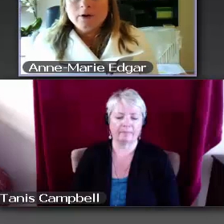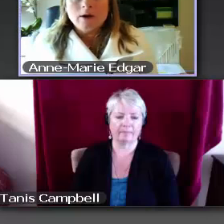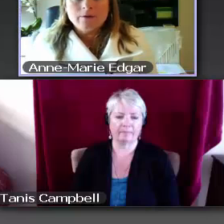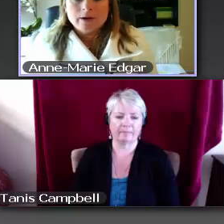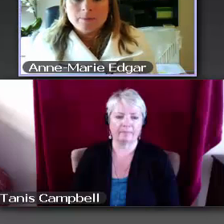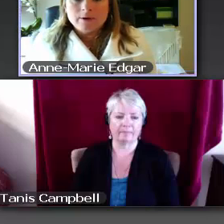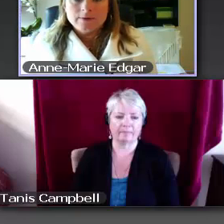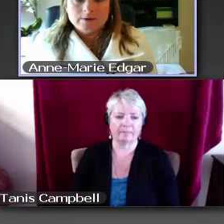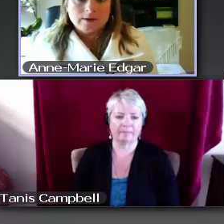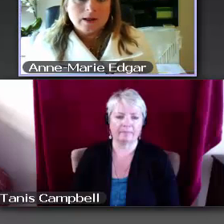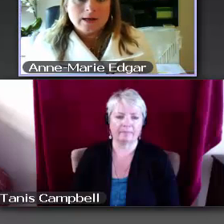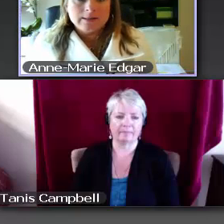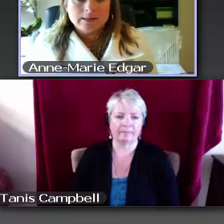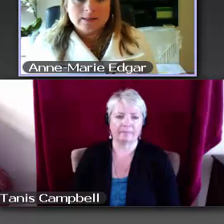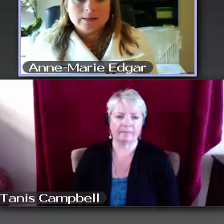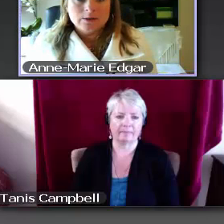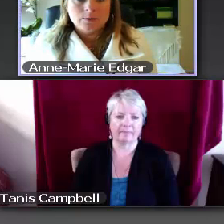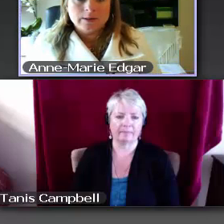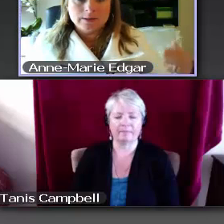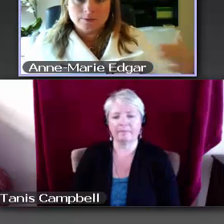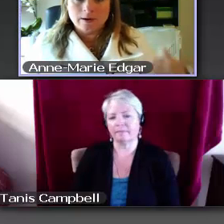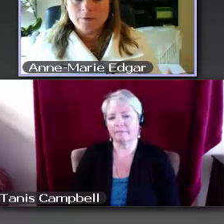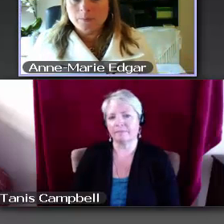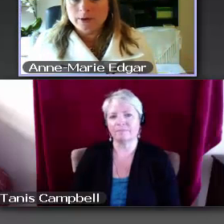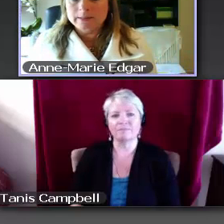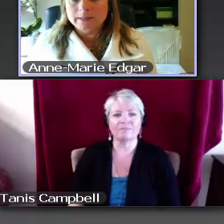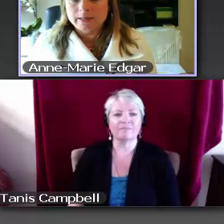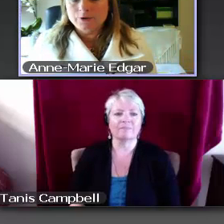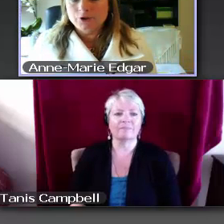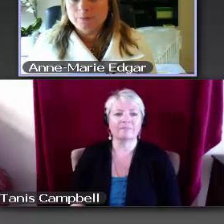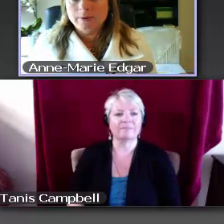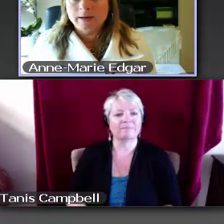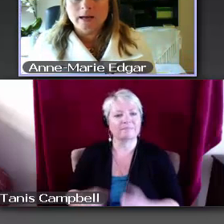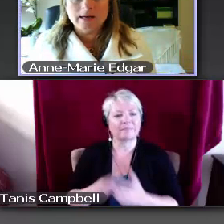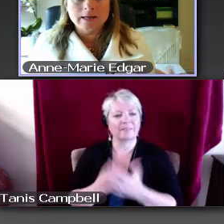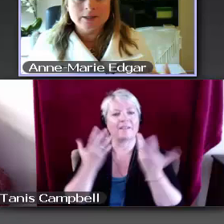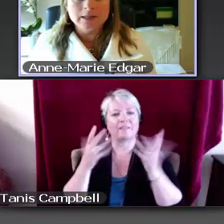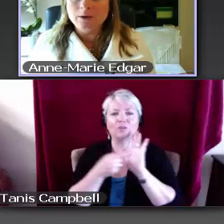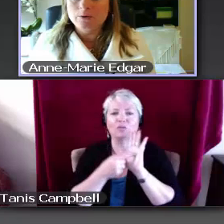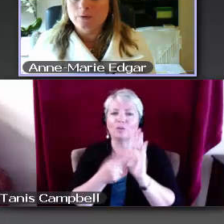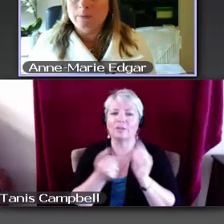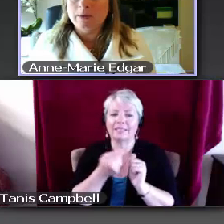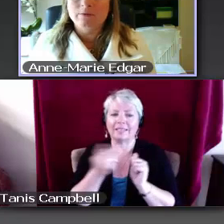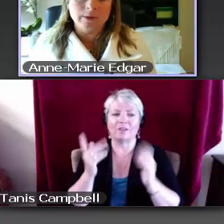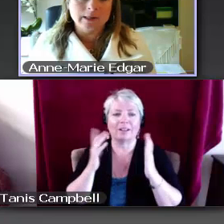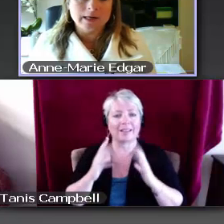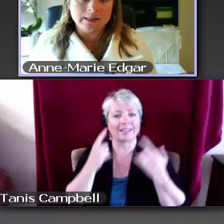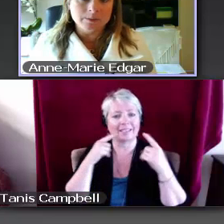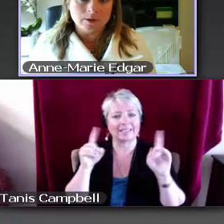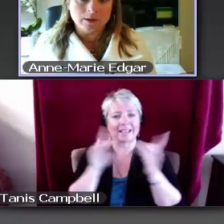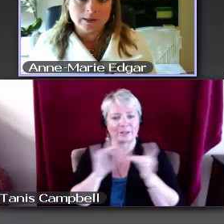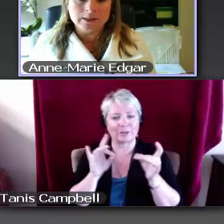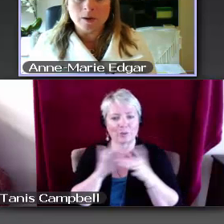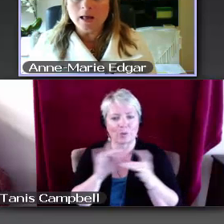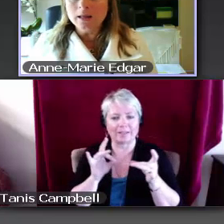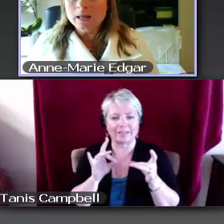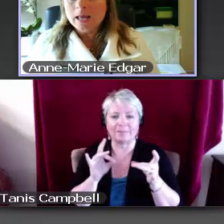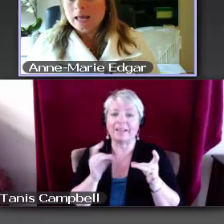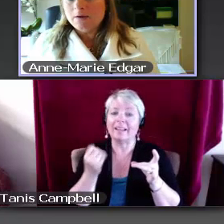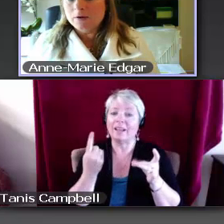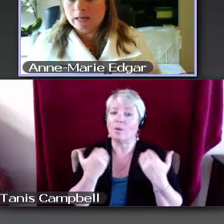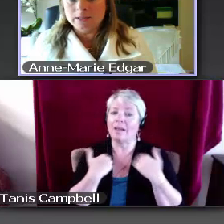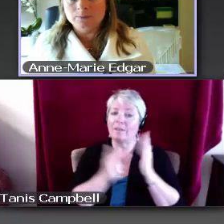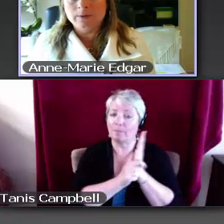I've covered off a number of client success stories throughout the presentation, but I'd like to let you know that we have a really nice booklet as